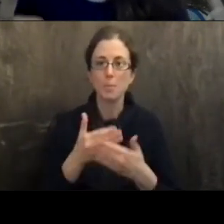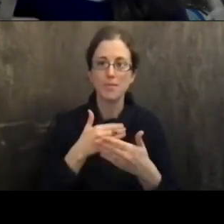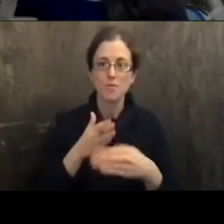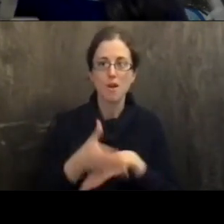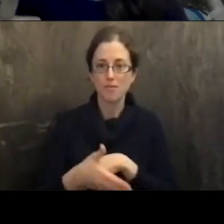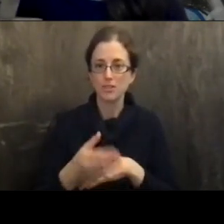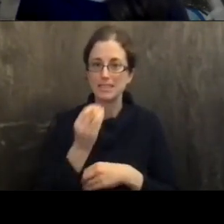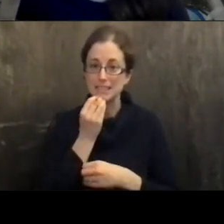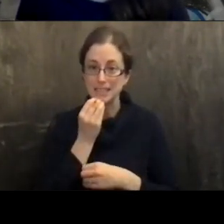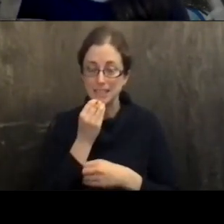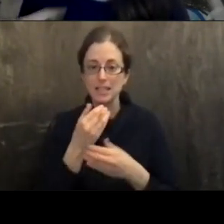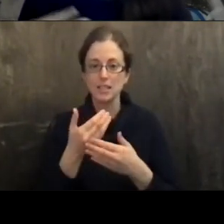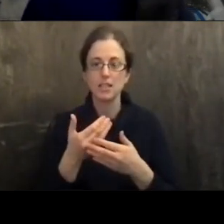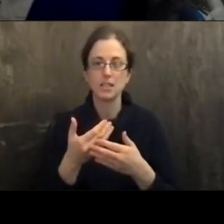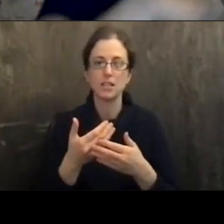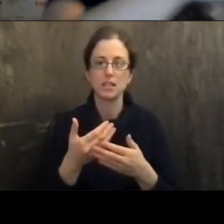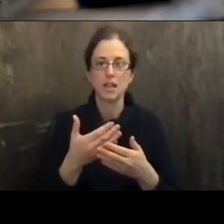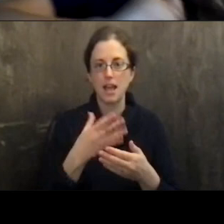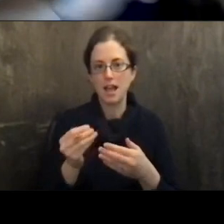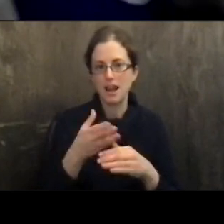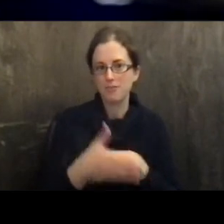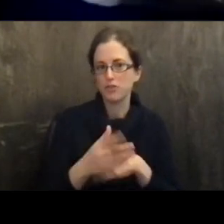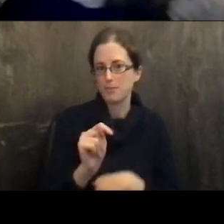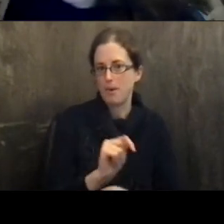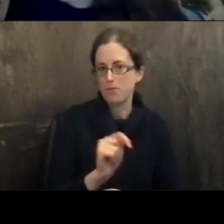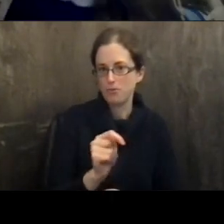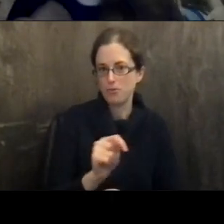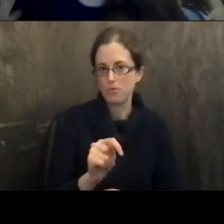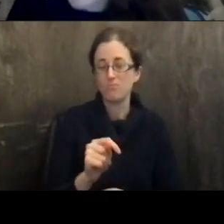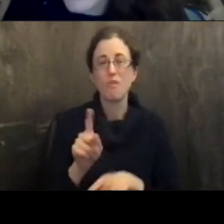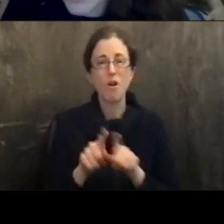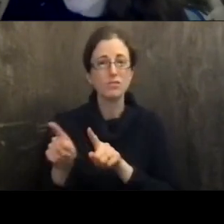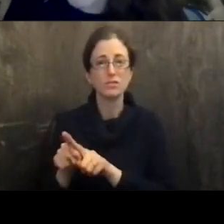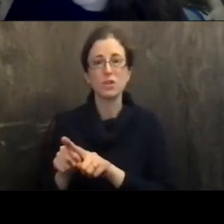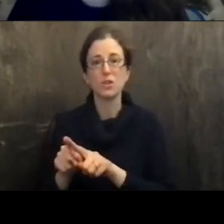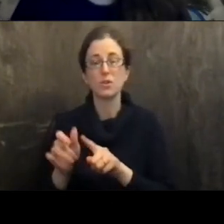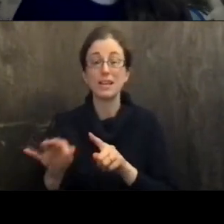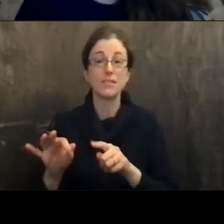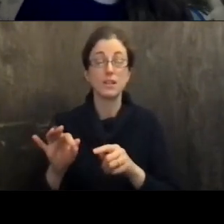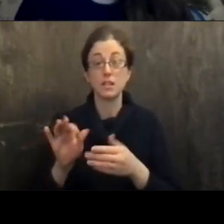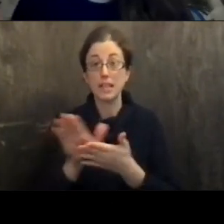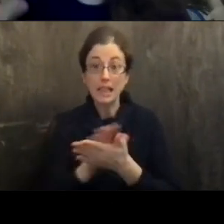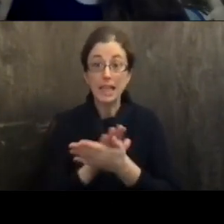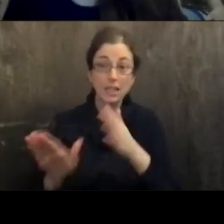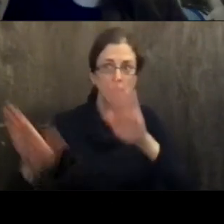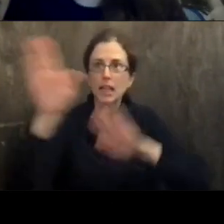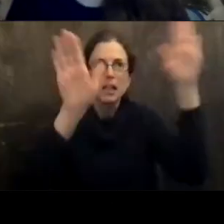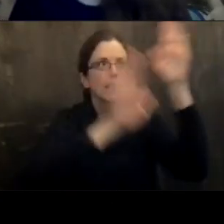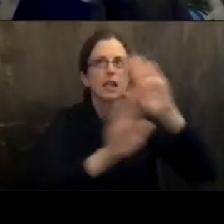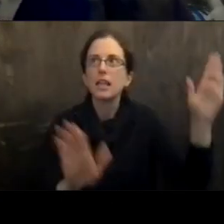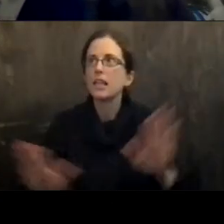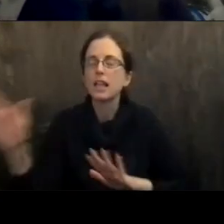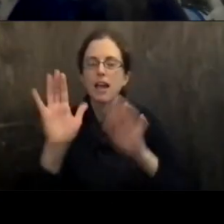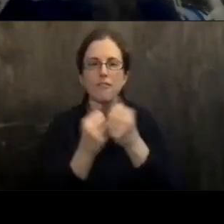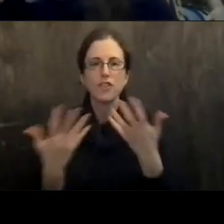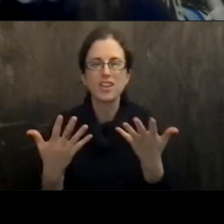and after using the bathroom. Disinfection of all of the surfaces is less helpful because it's not worth the effort.